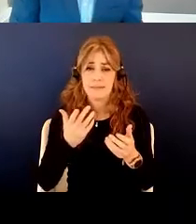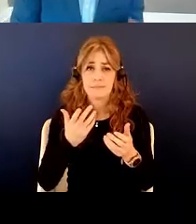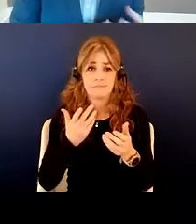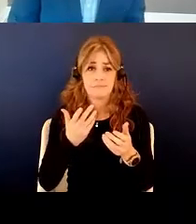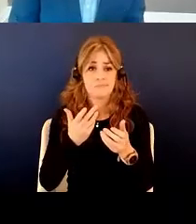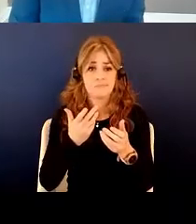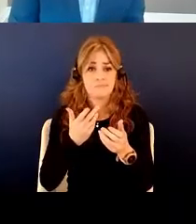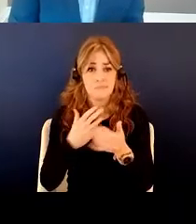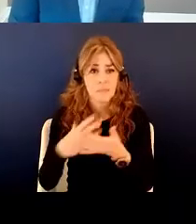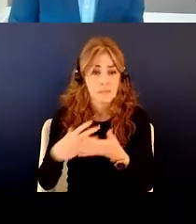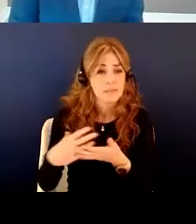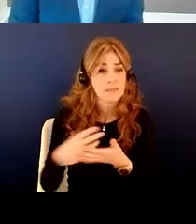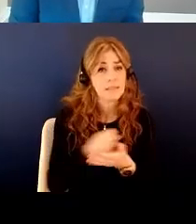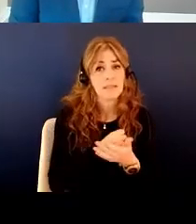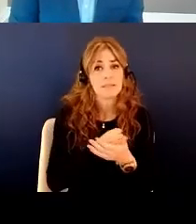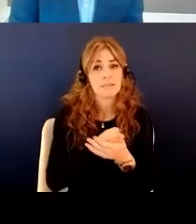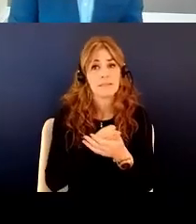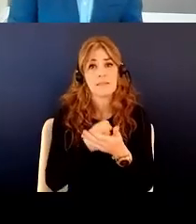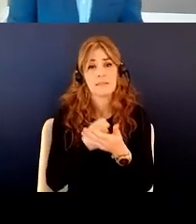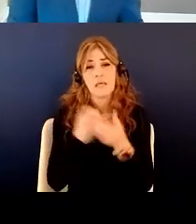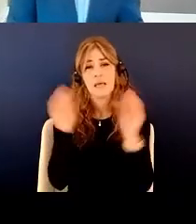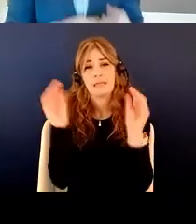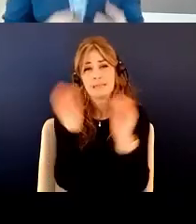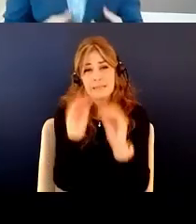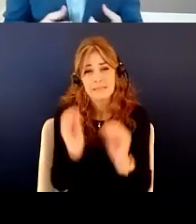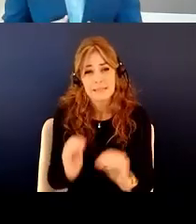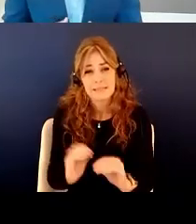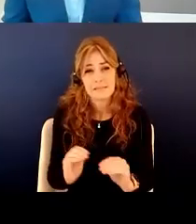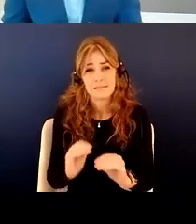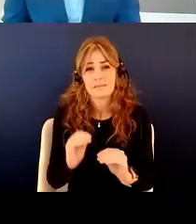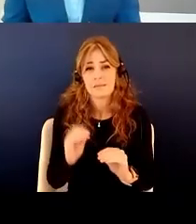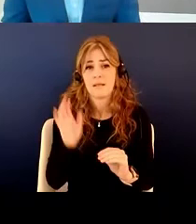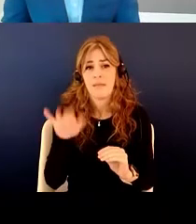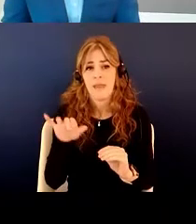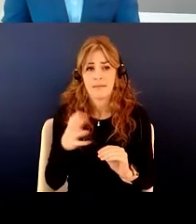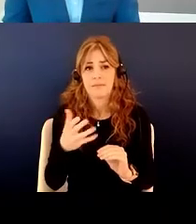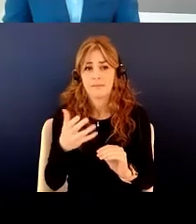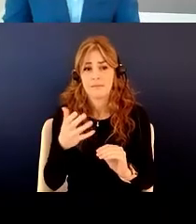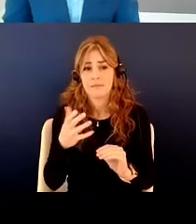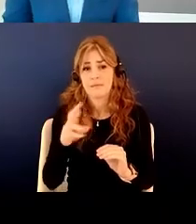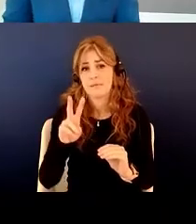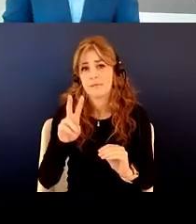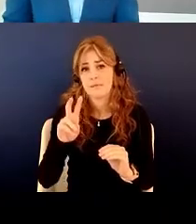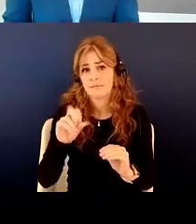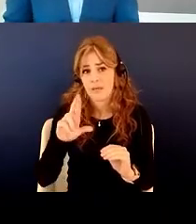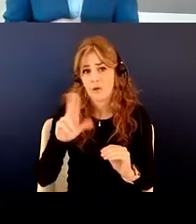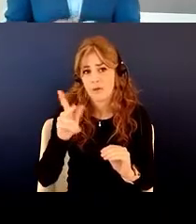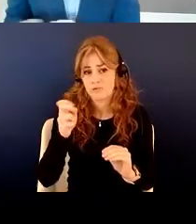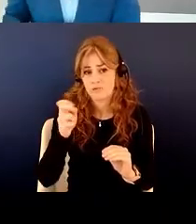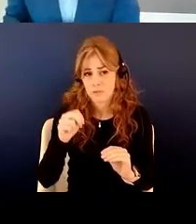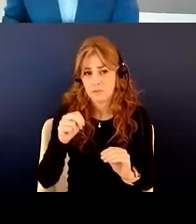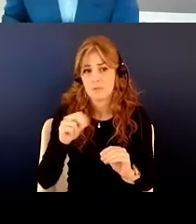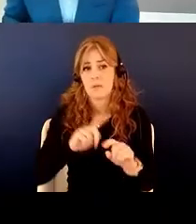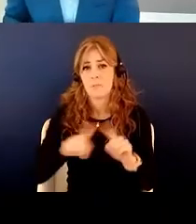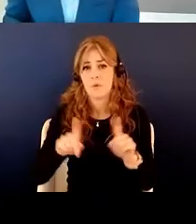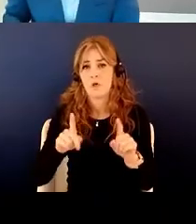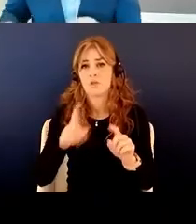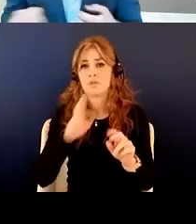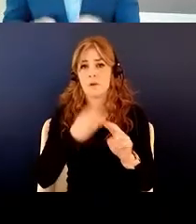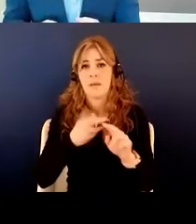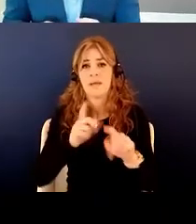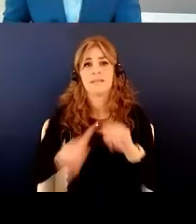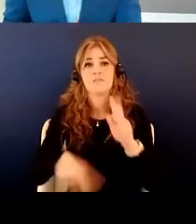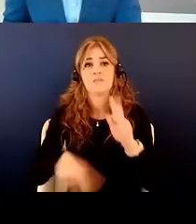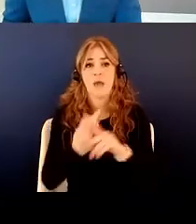and synthesizing bivariate correlations, but it's also possible to estimate different types of correlations